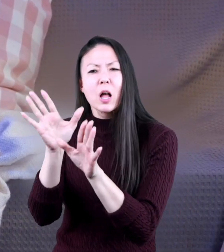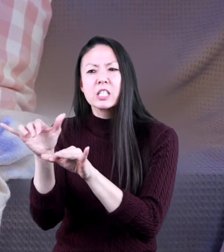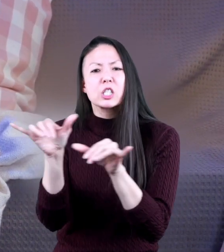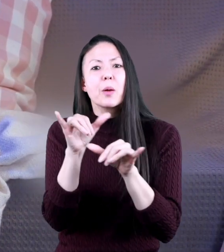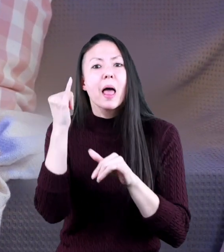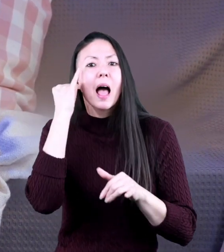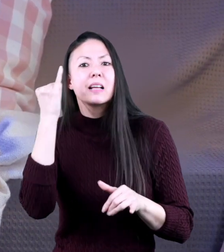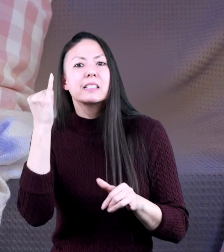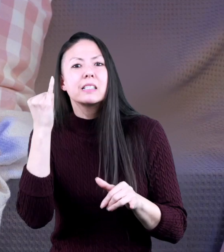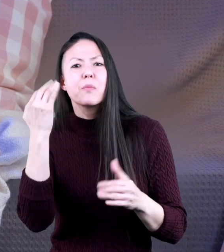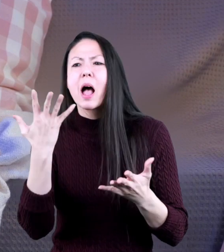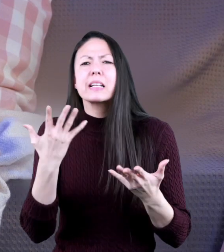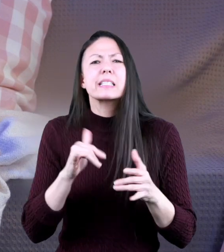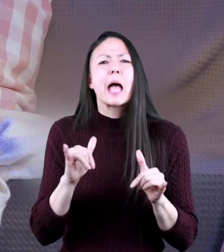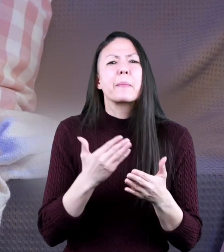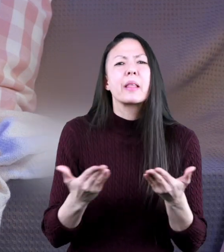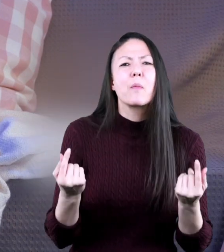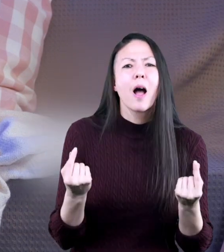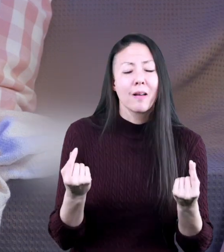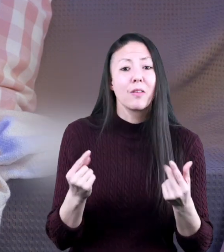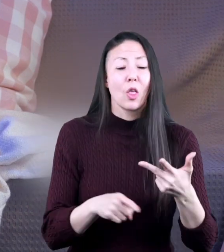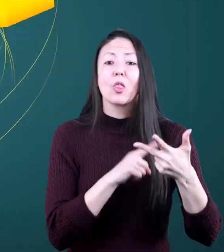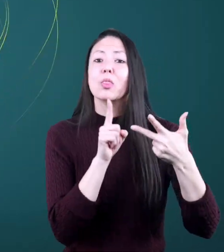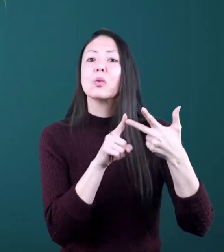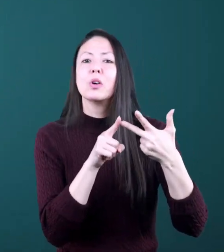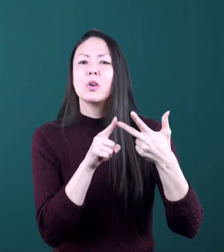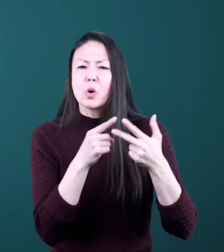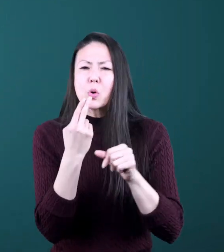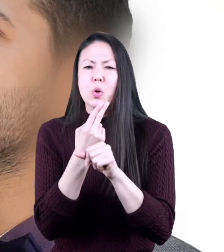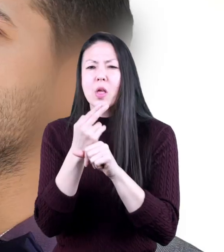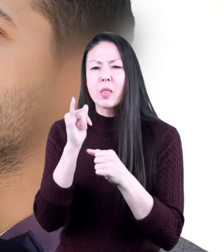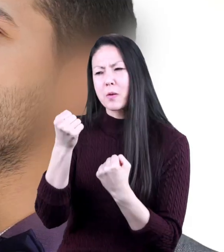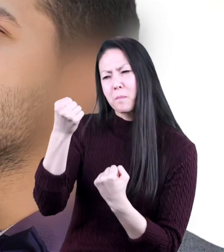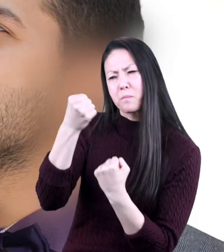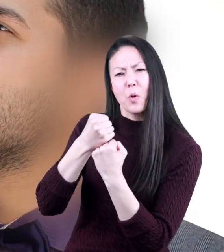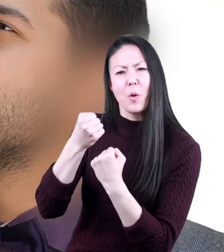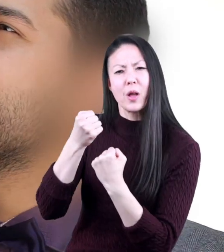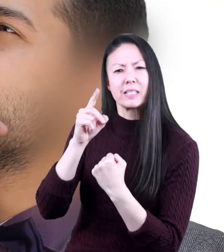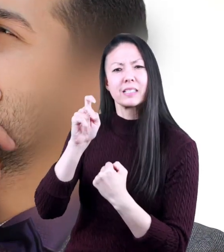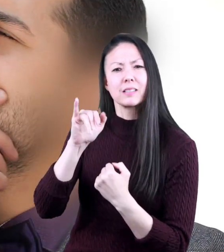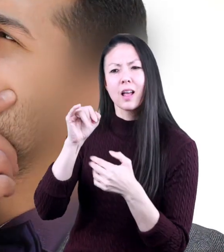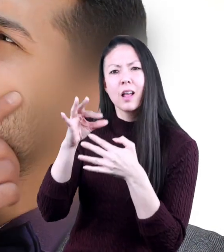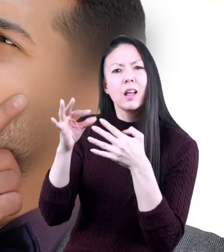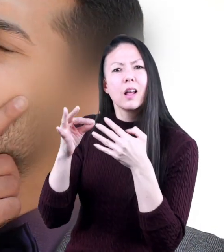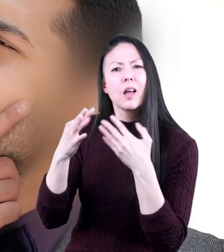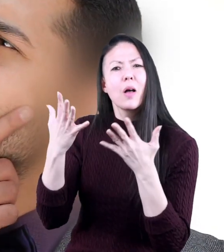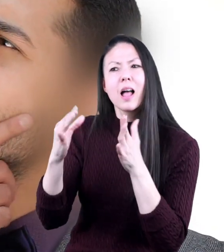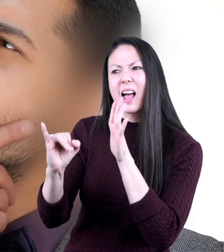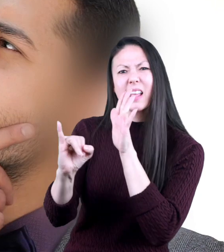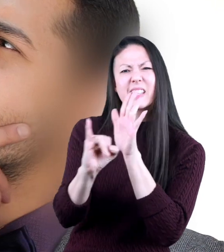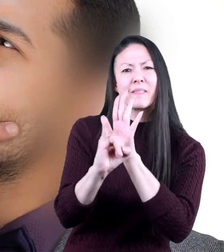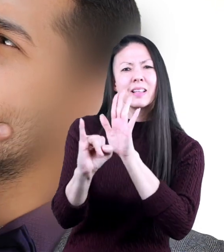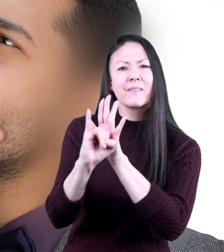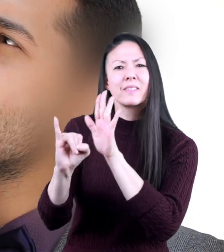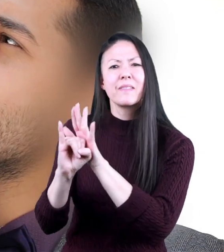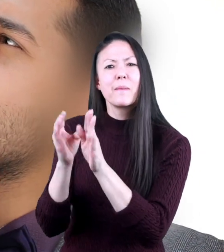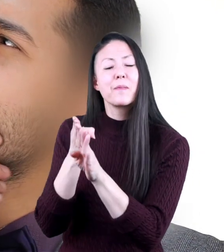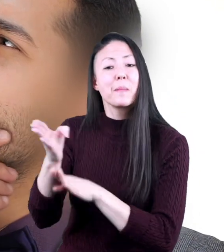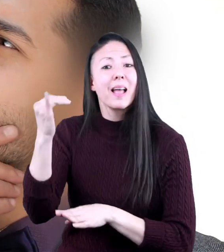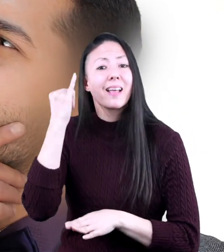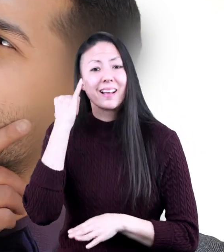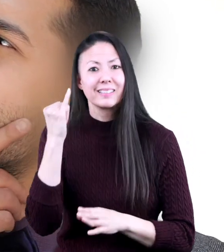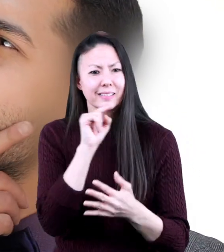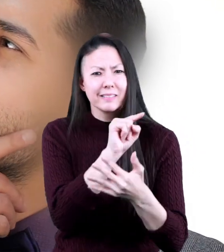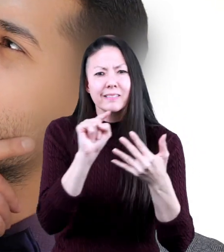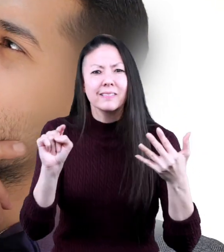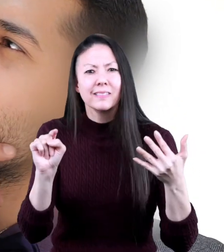similar ideas or are about the same thing. 3. Using those supporting details, see if you can identify what the